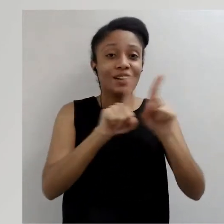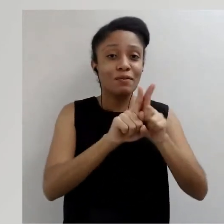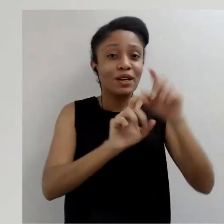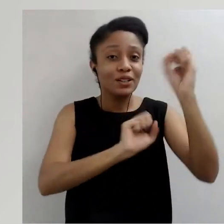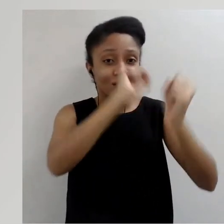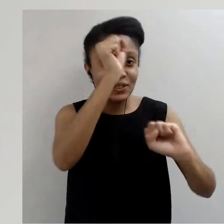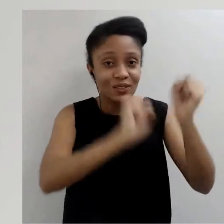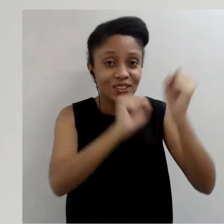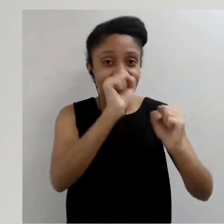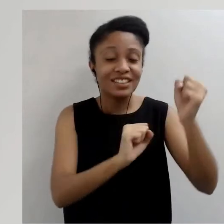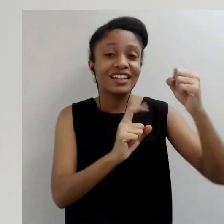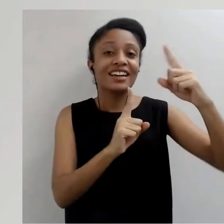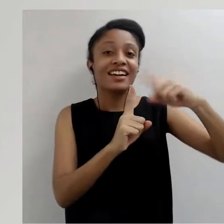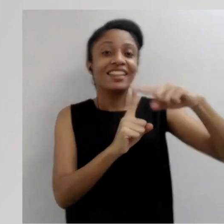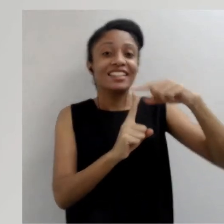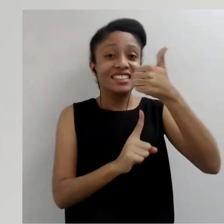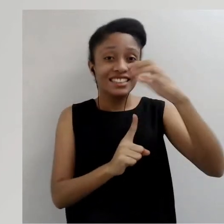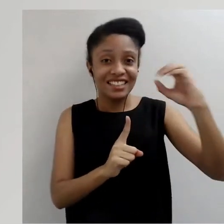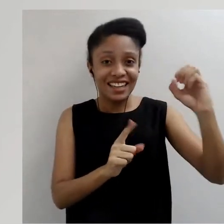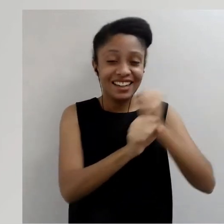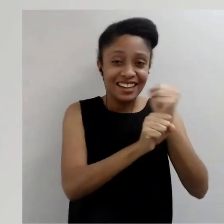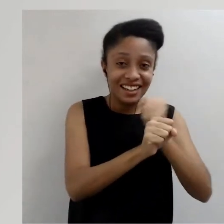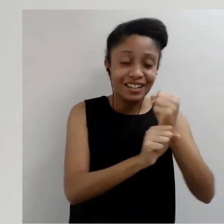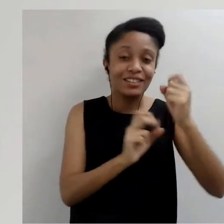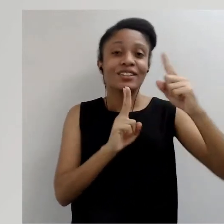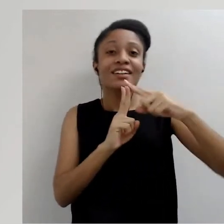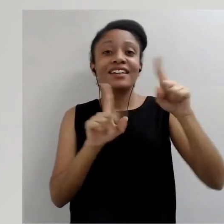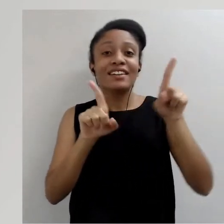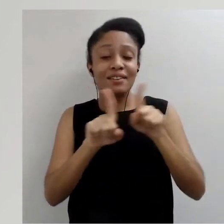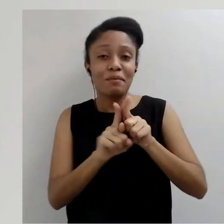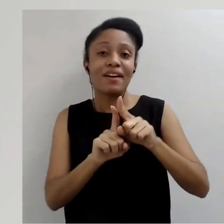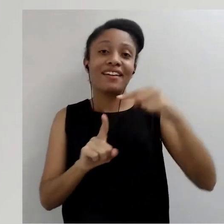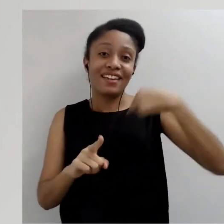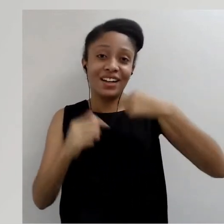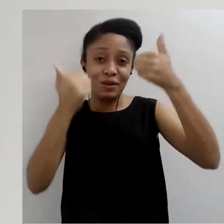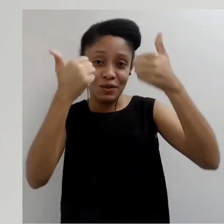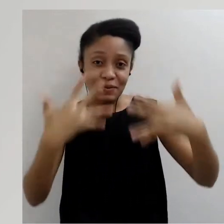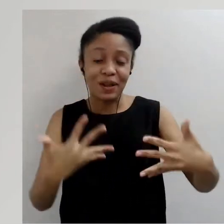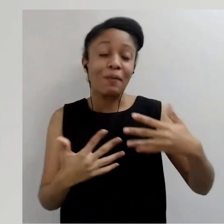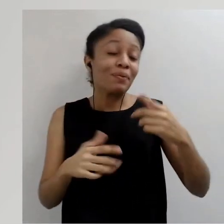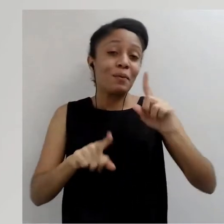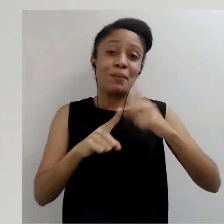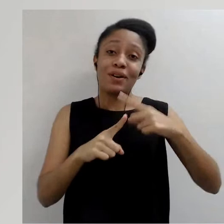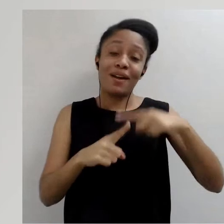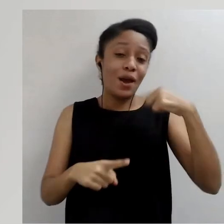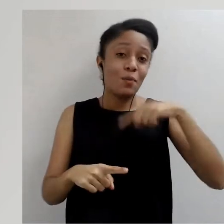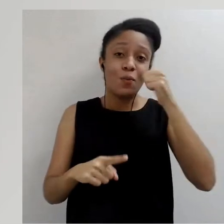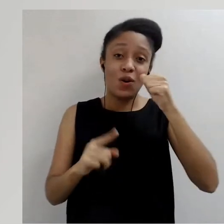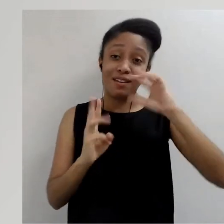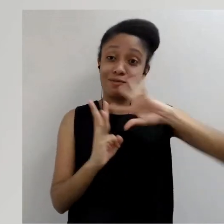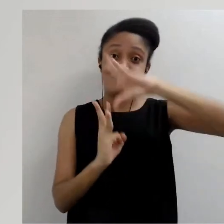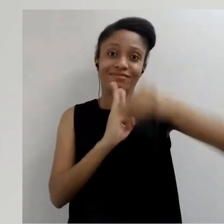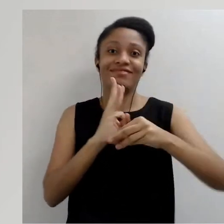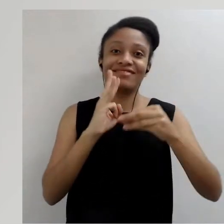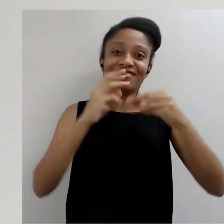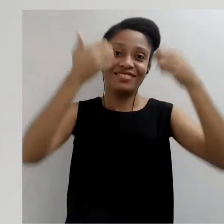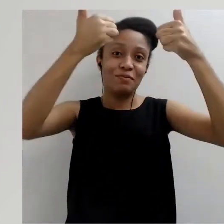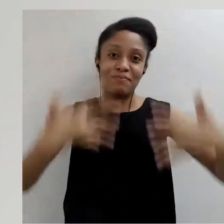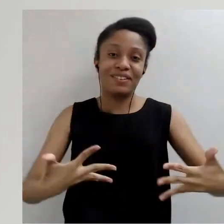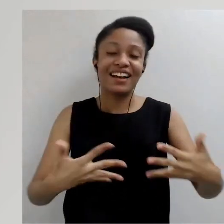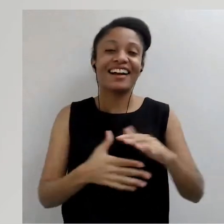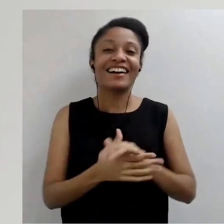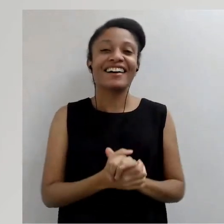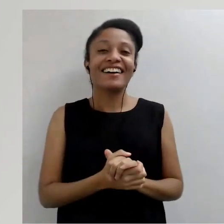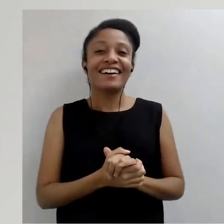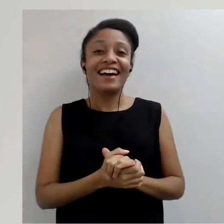100 years company, and a woman. So everything at the same time. So it's not a easy challenge. No,